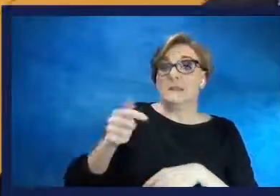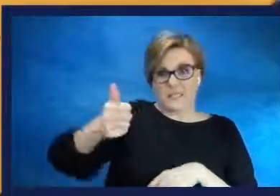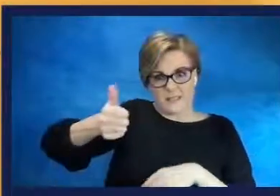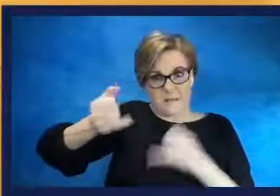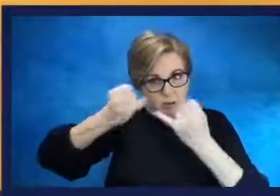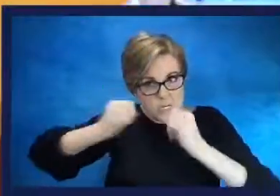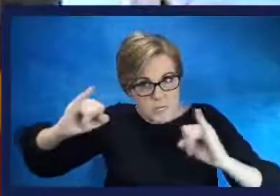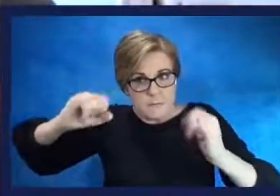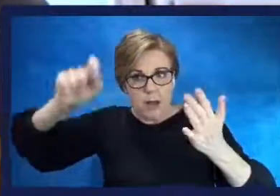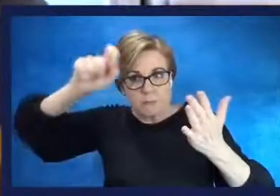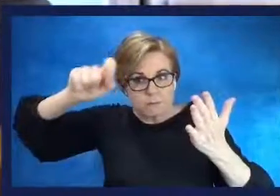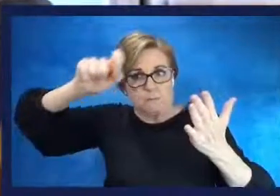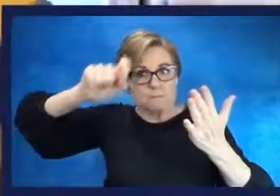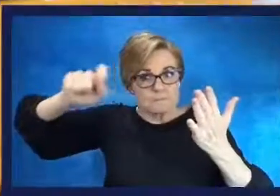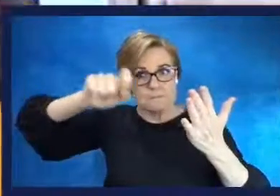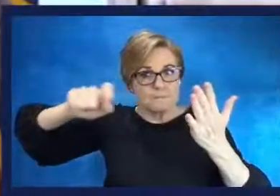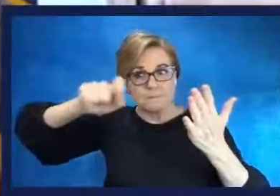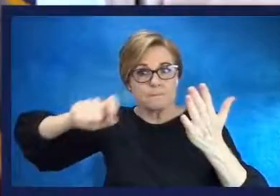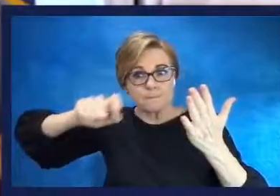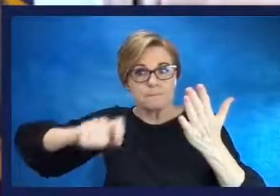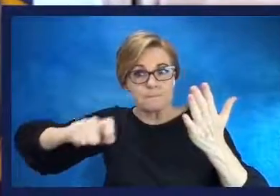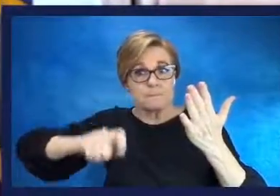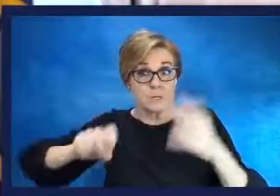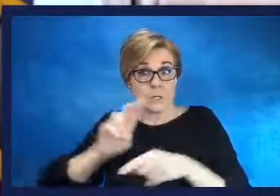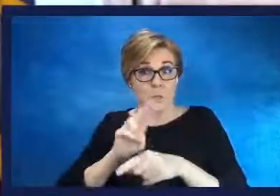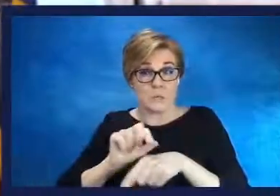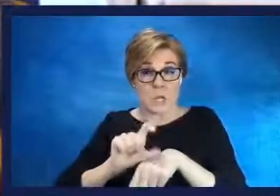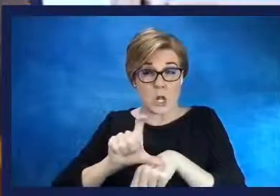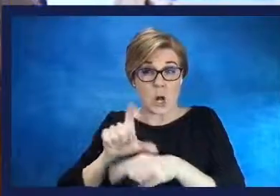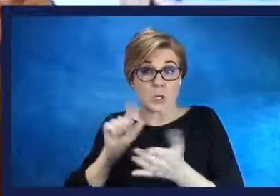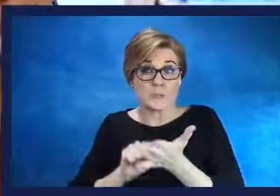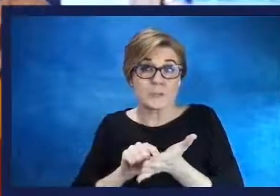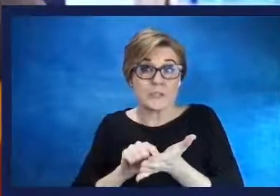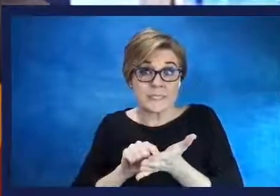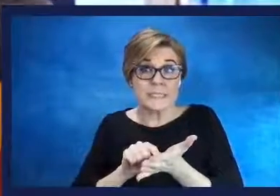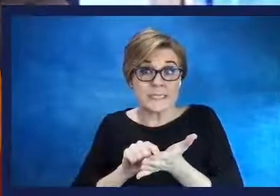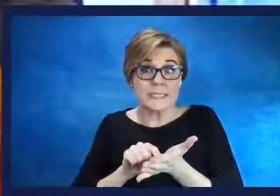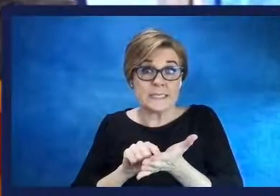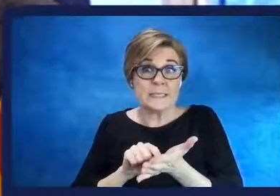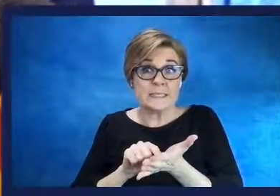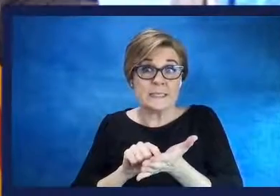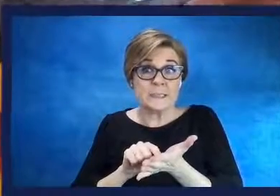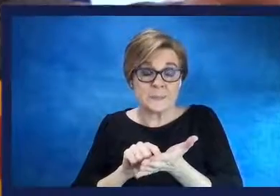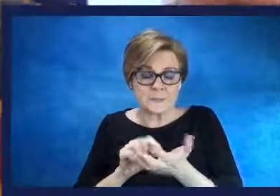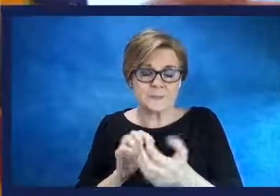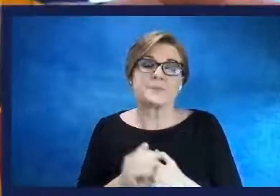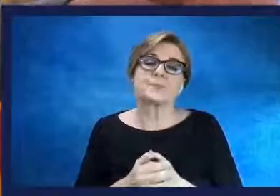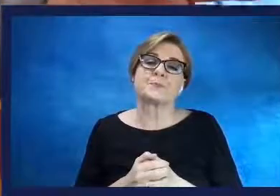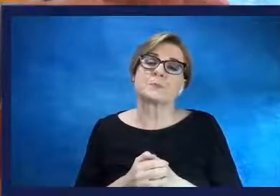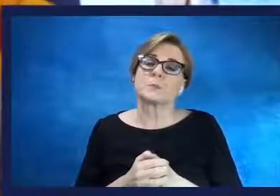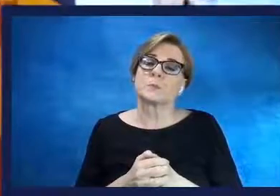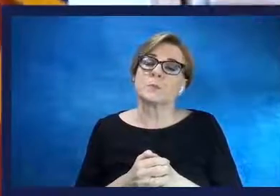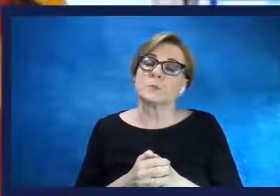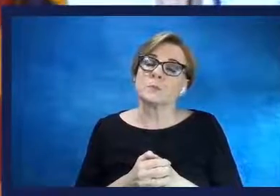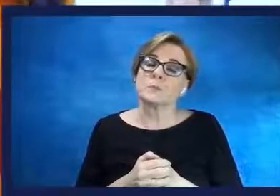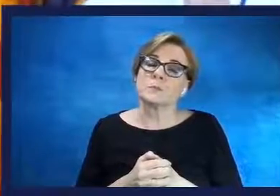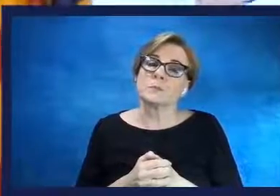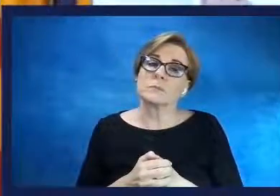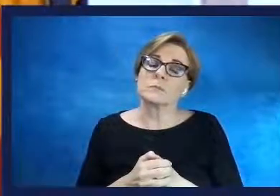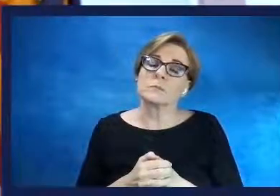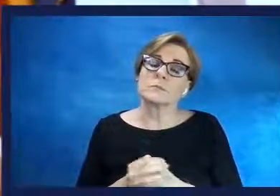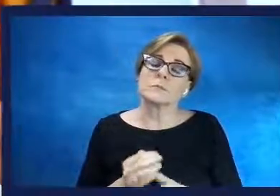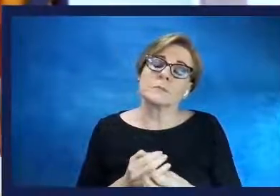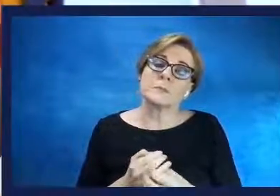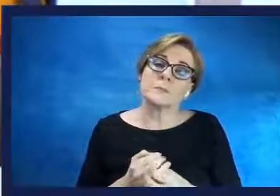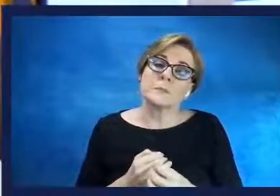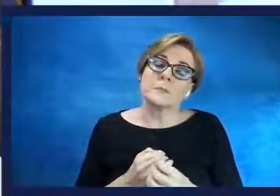in the process through the mail without having to get the regular version of the ballot. In addition to, let me step over here,